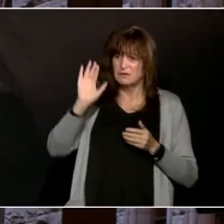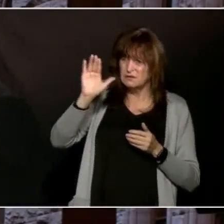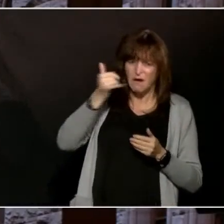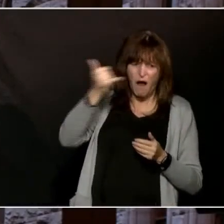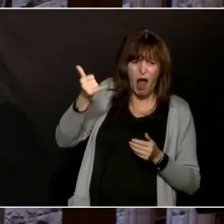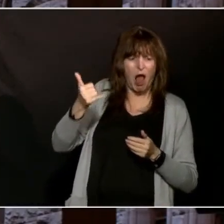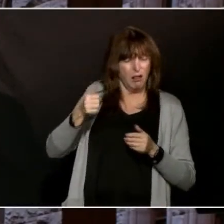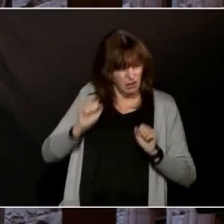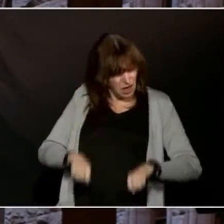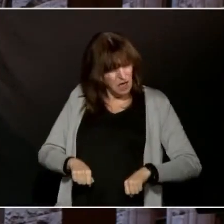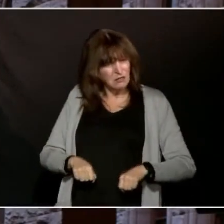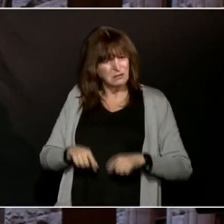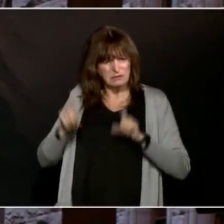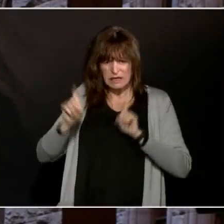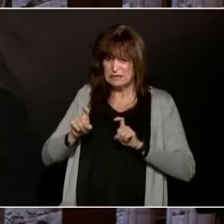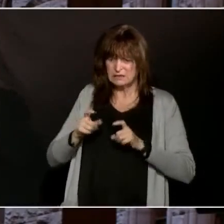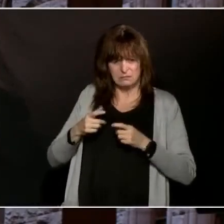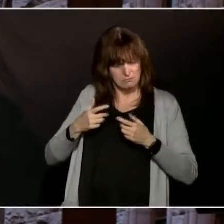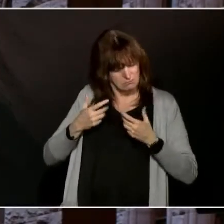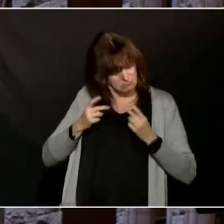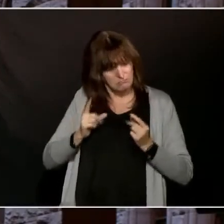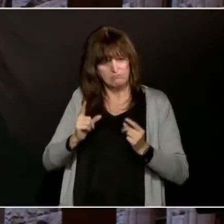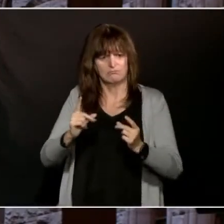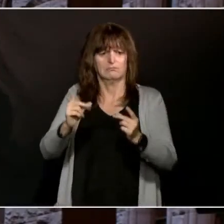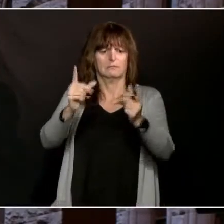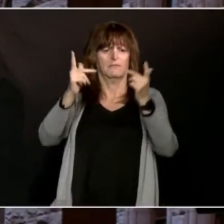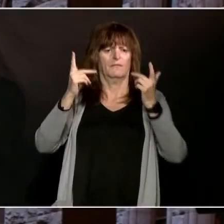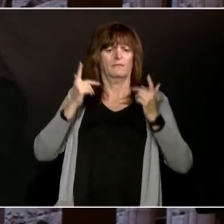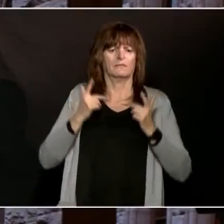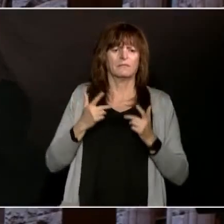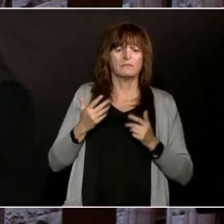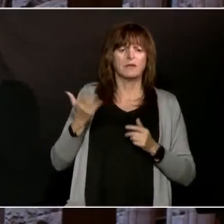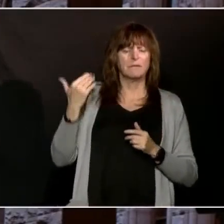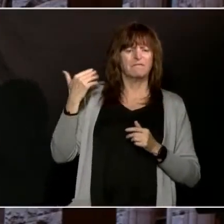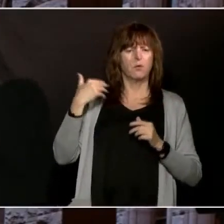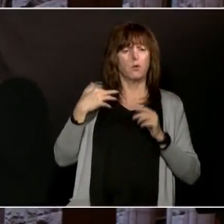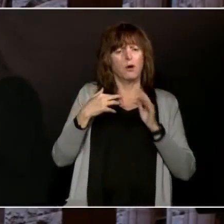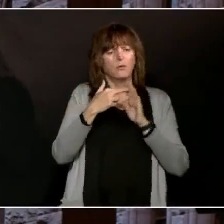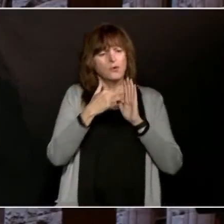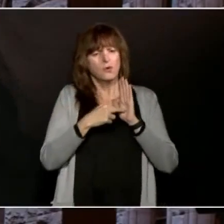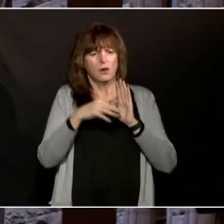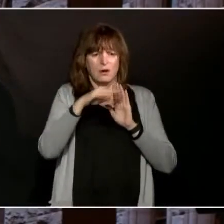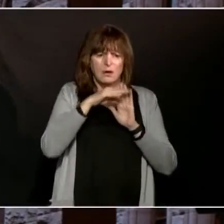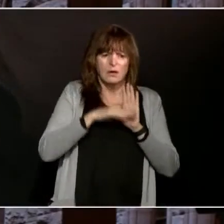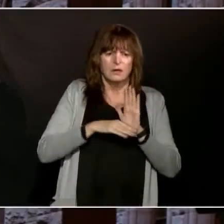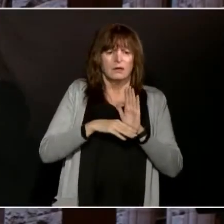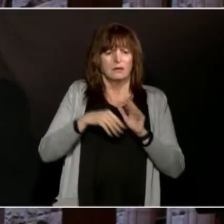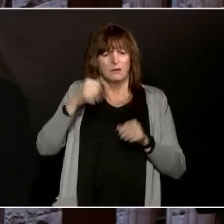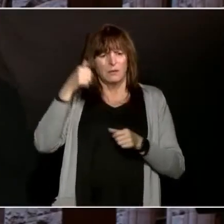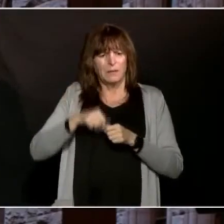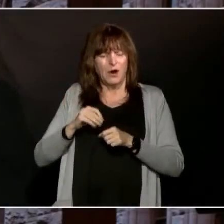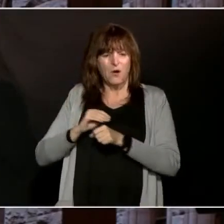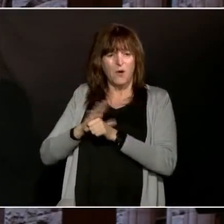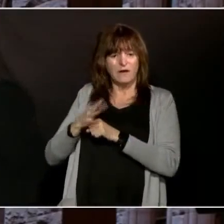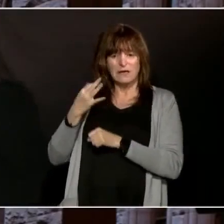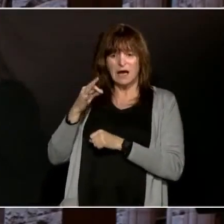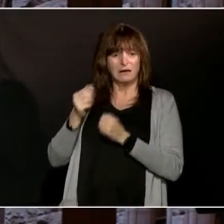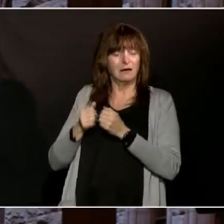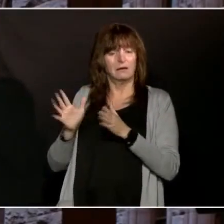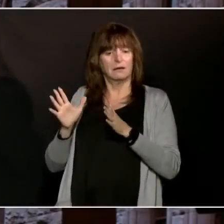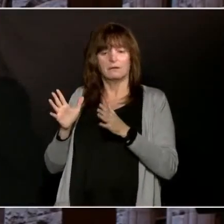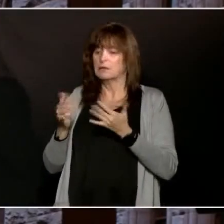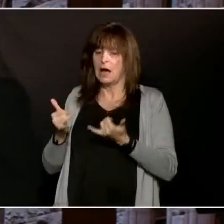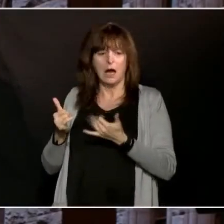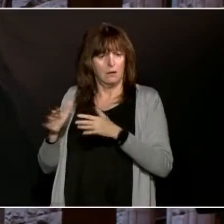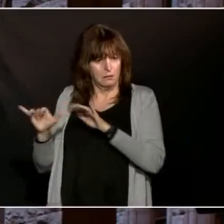soon as possible. So what we said before was important for the COVID-19 writ large. Now for the variants, it's even more